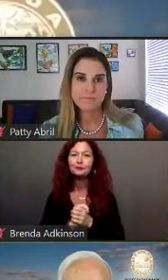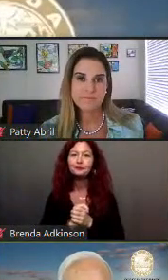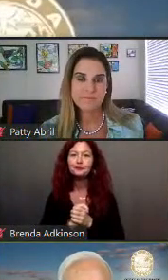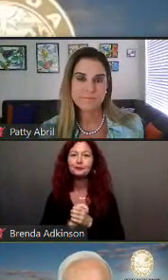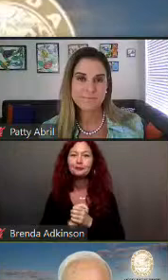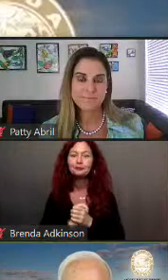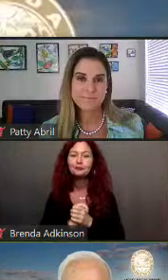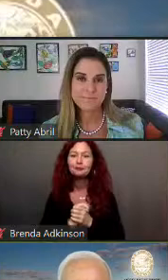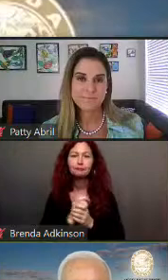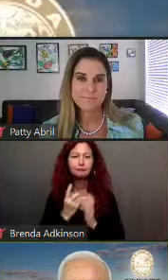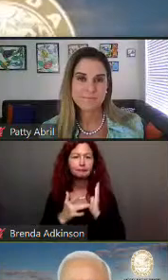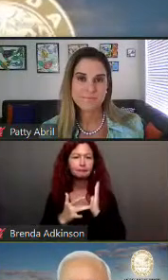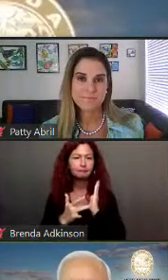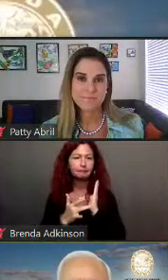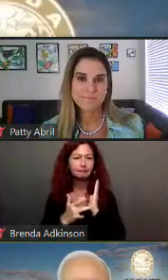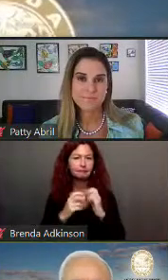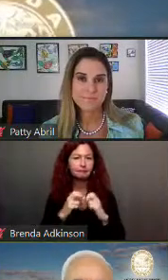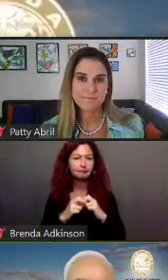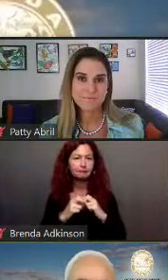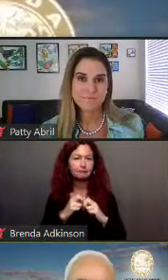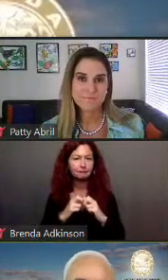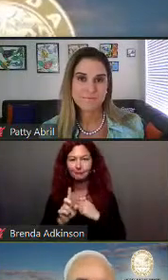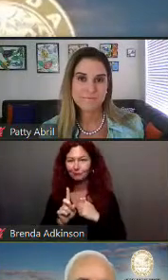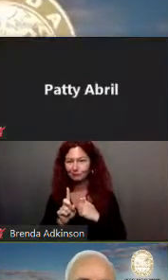Having difficulty. Oh, here we go. Okay.